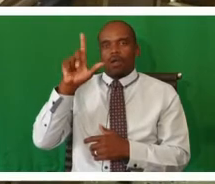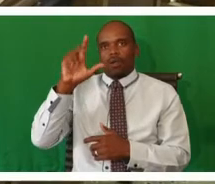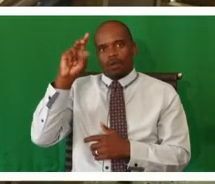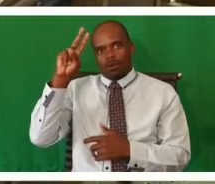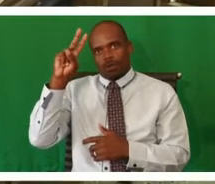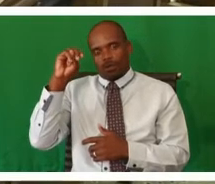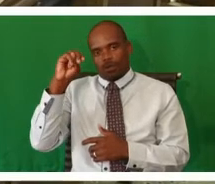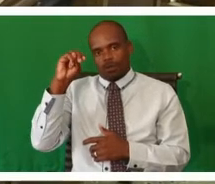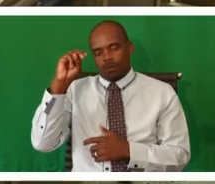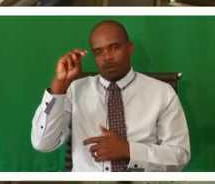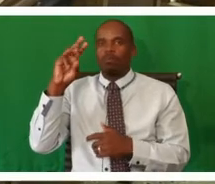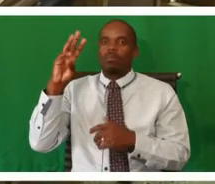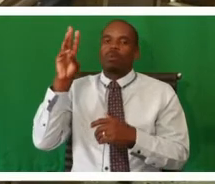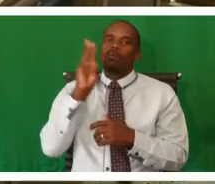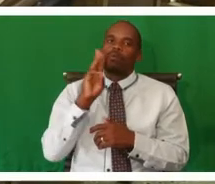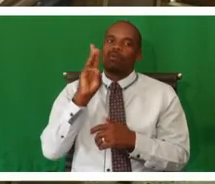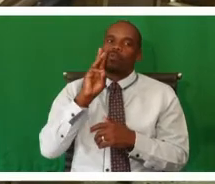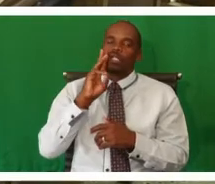of